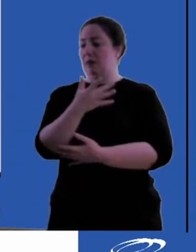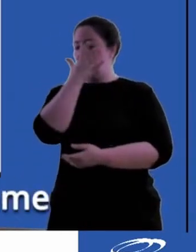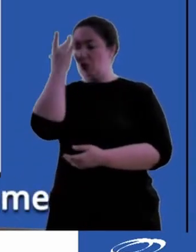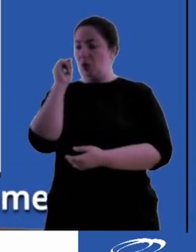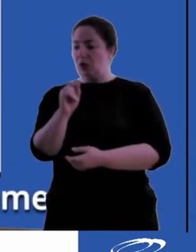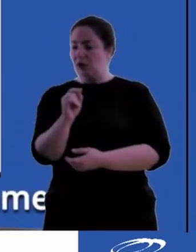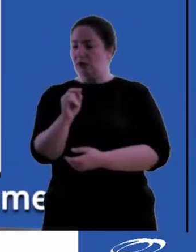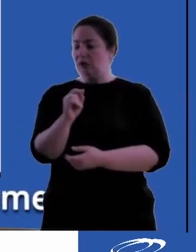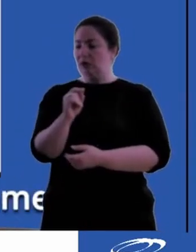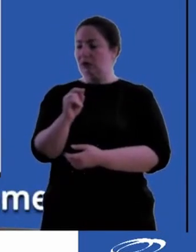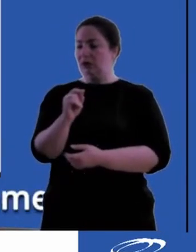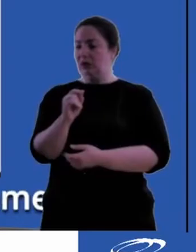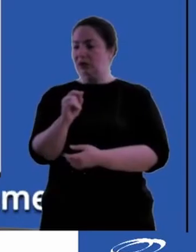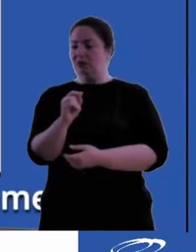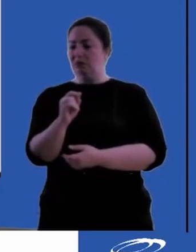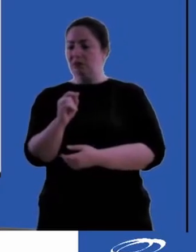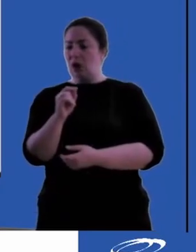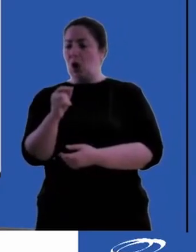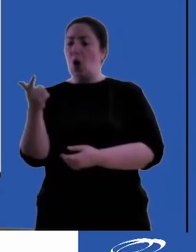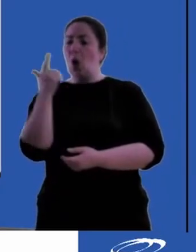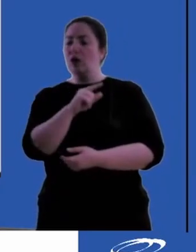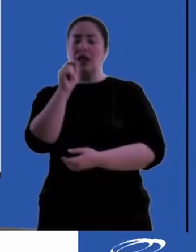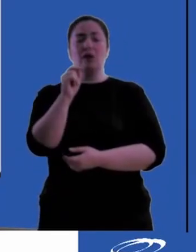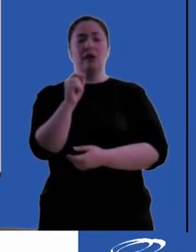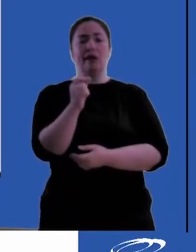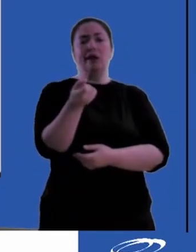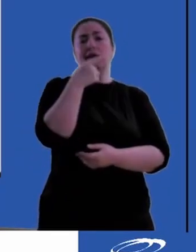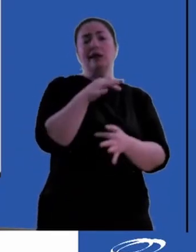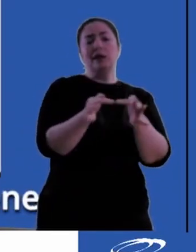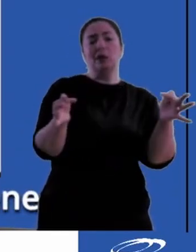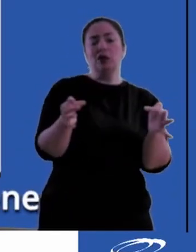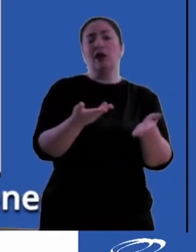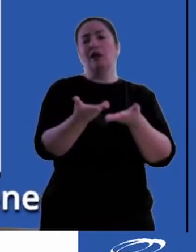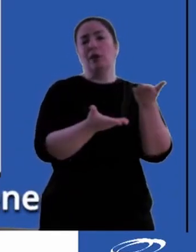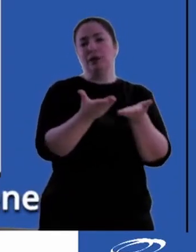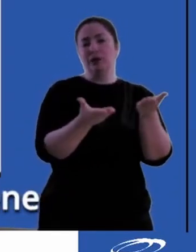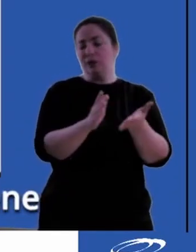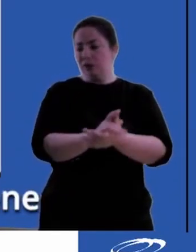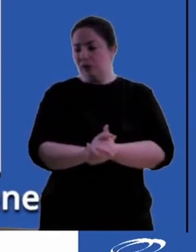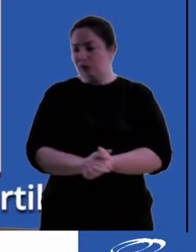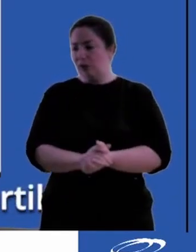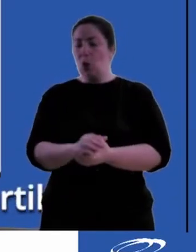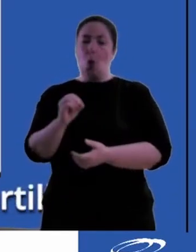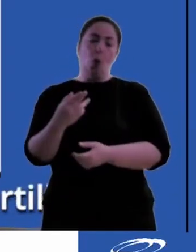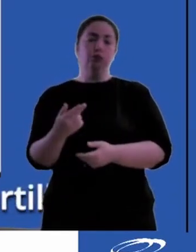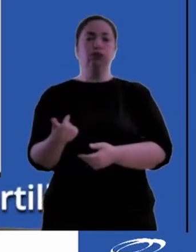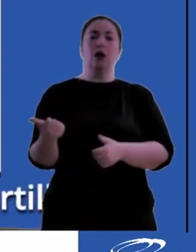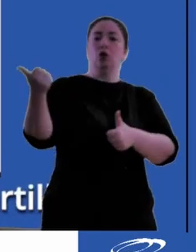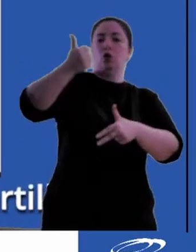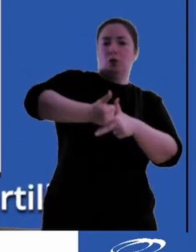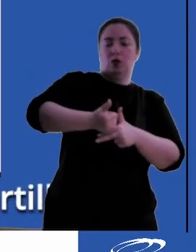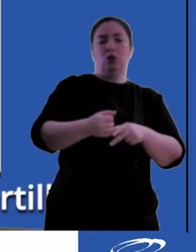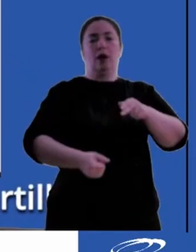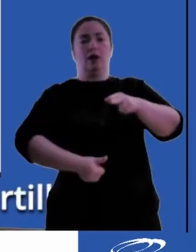certainly a molecular sequencing-based approach can be very helpful. But back to the beginning where I talked about 16S ribosomal RNA